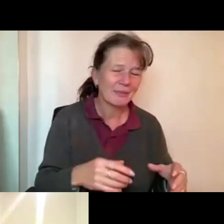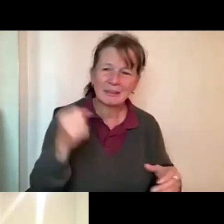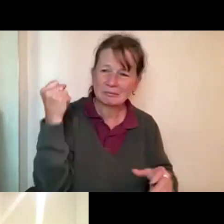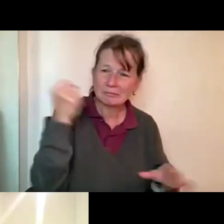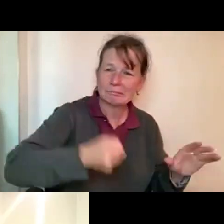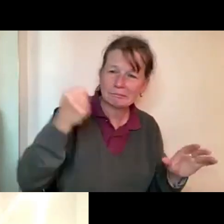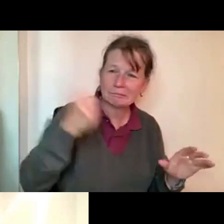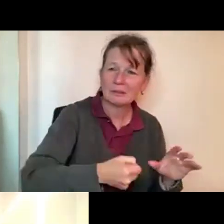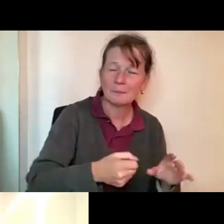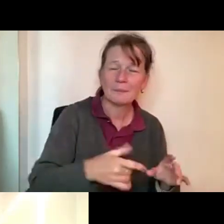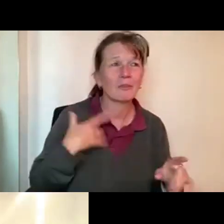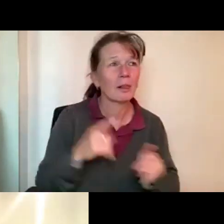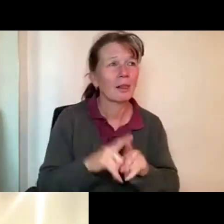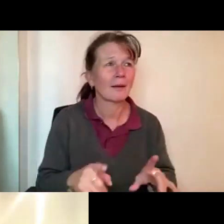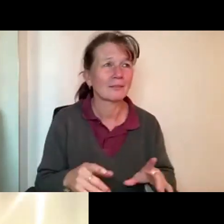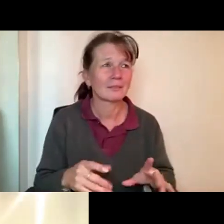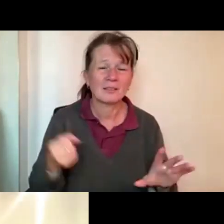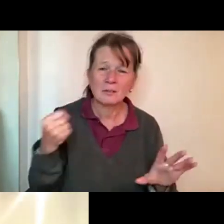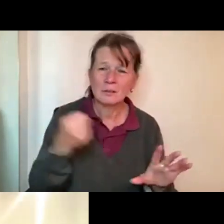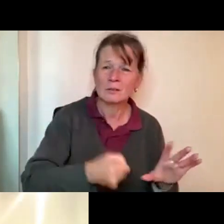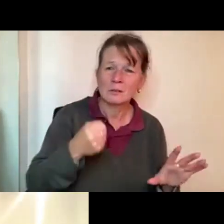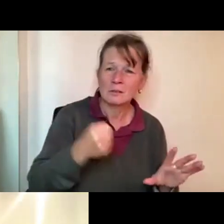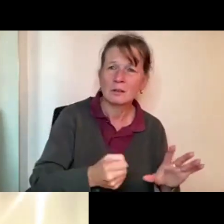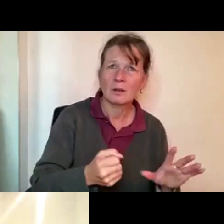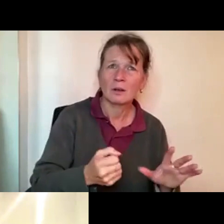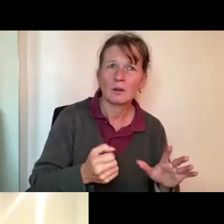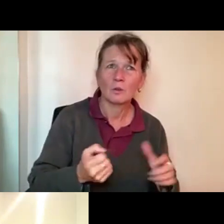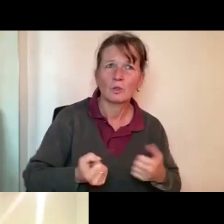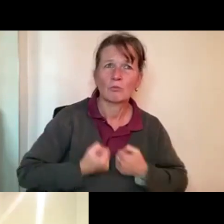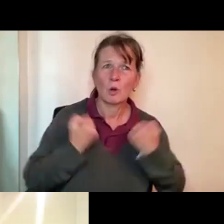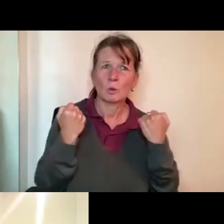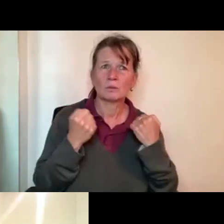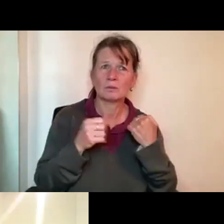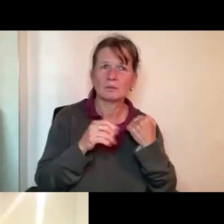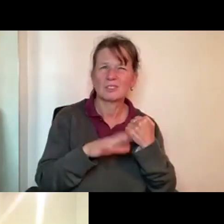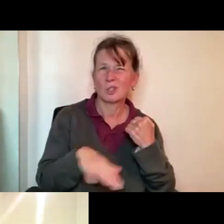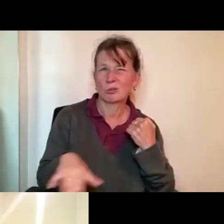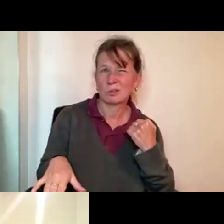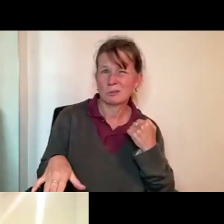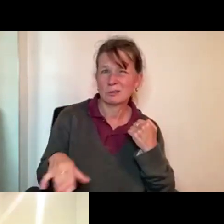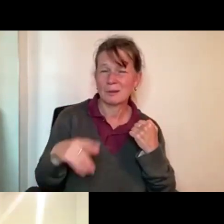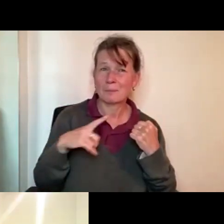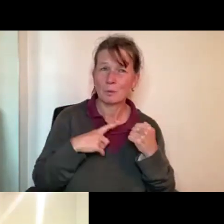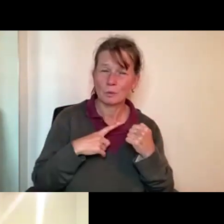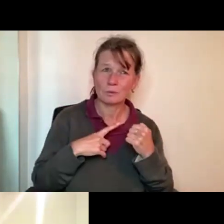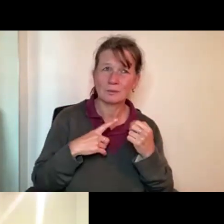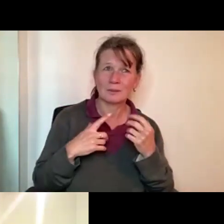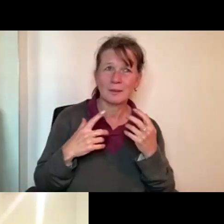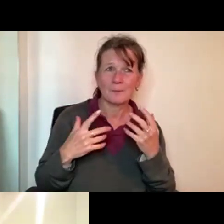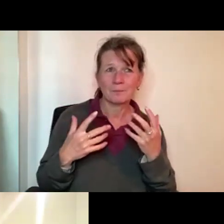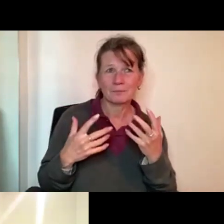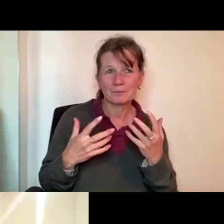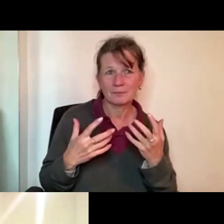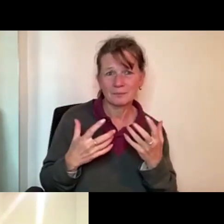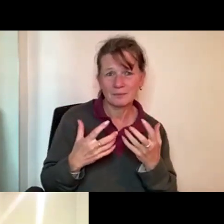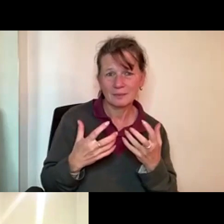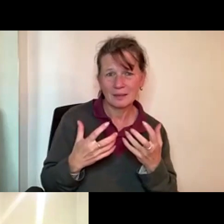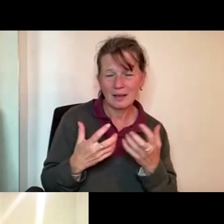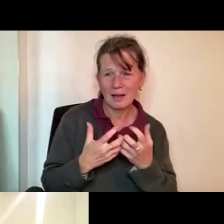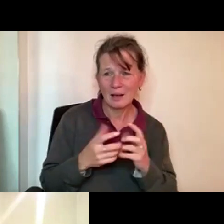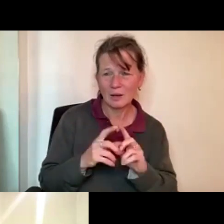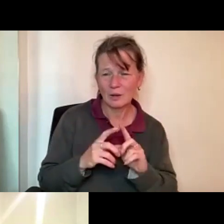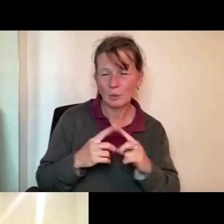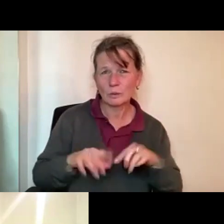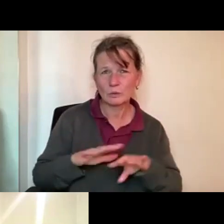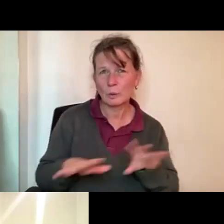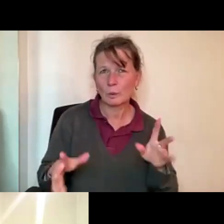like bashing your own children, because of the way we don't deal with feminism somehow as